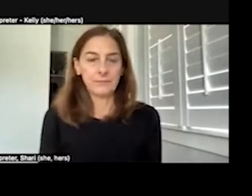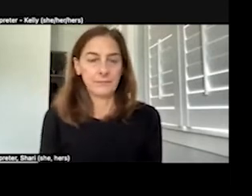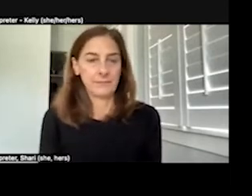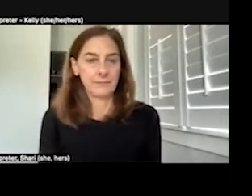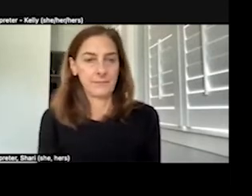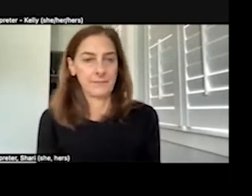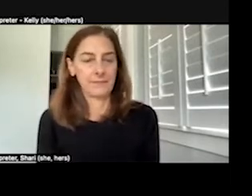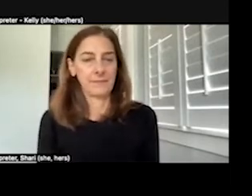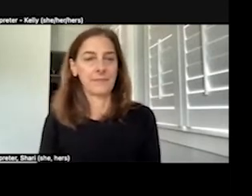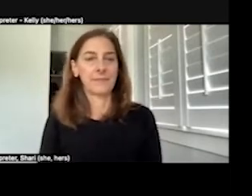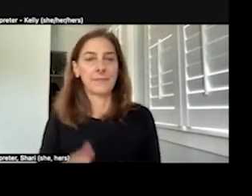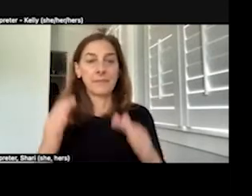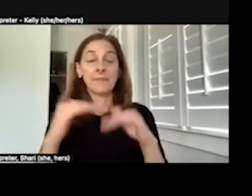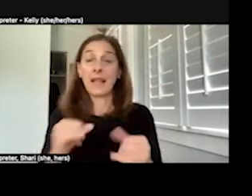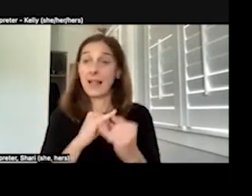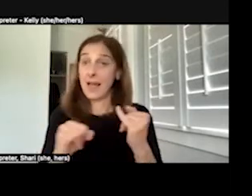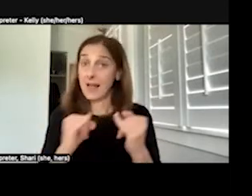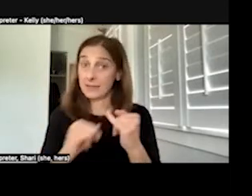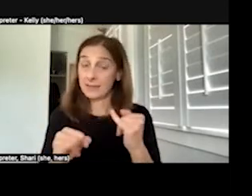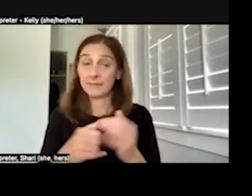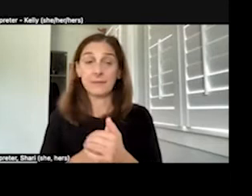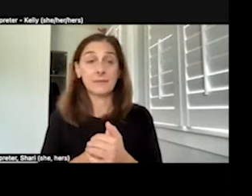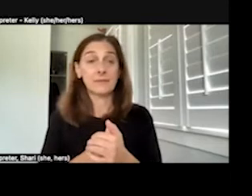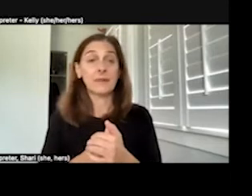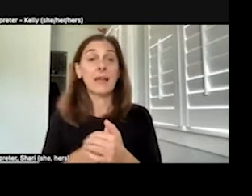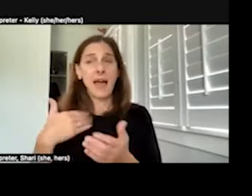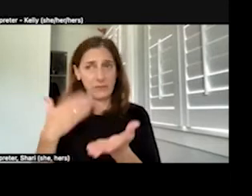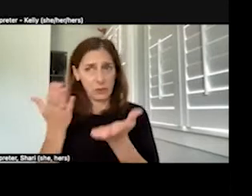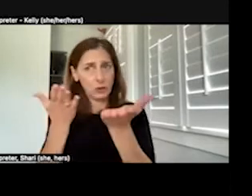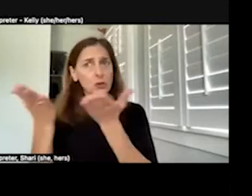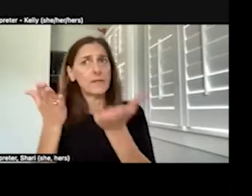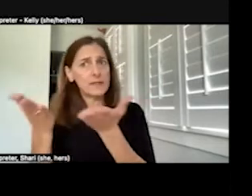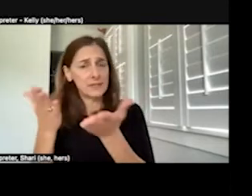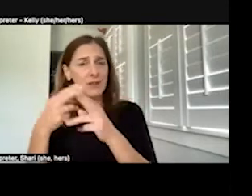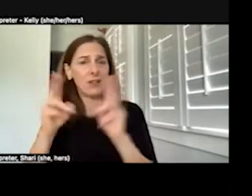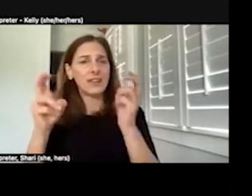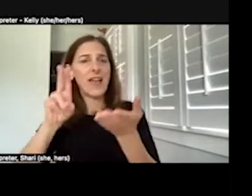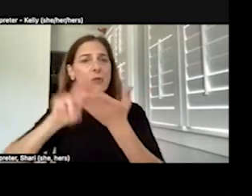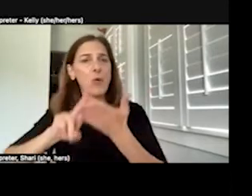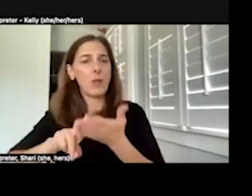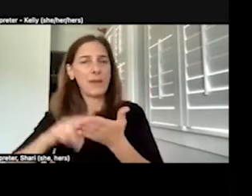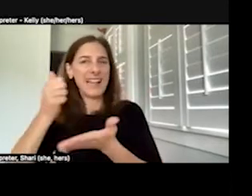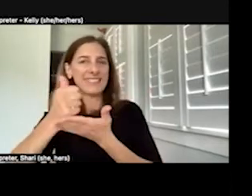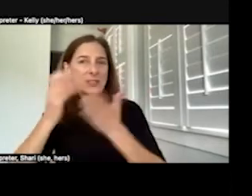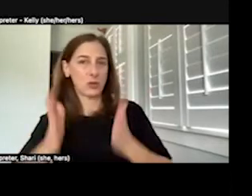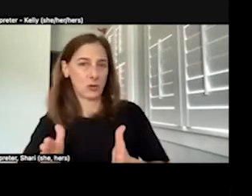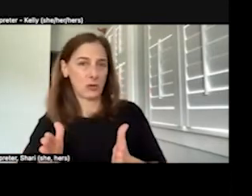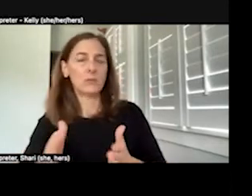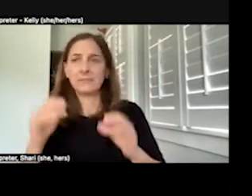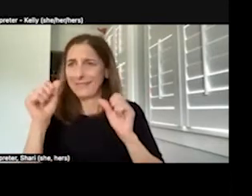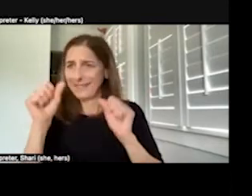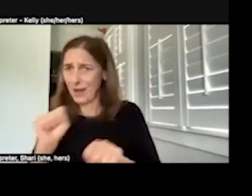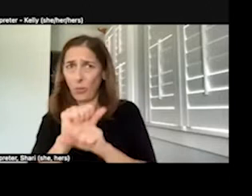And then lastly, enrollment assisters are able to help with this process. They can